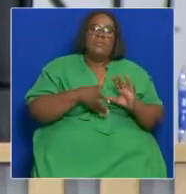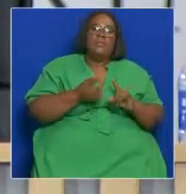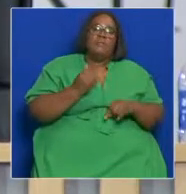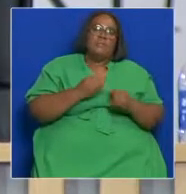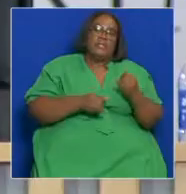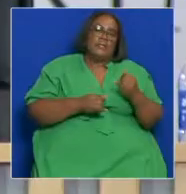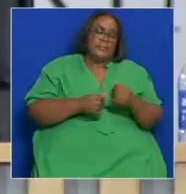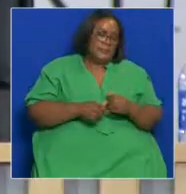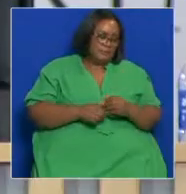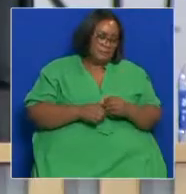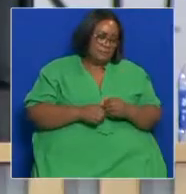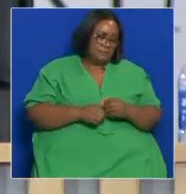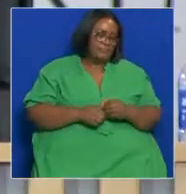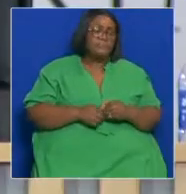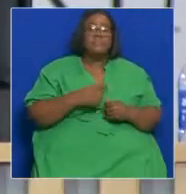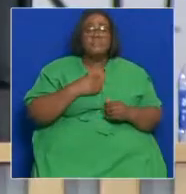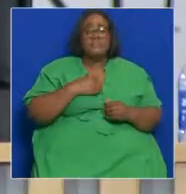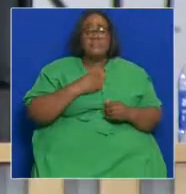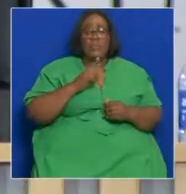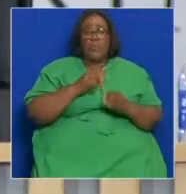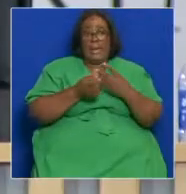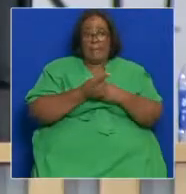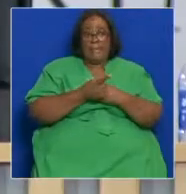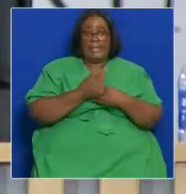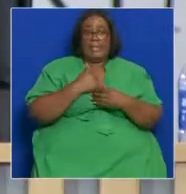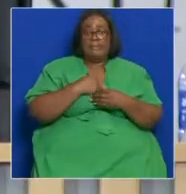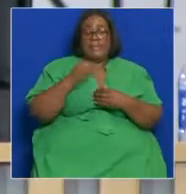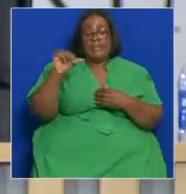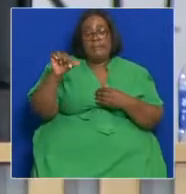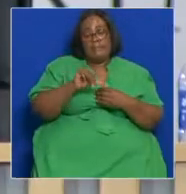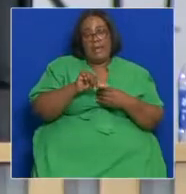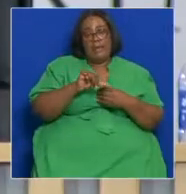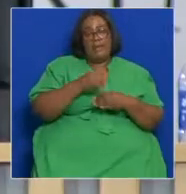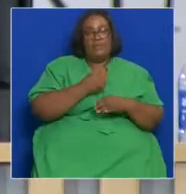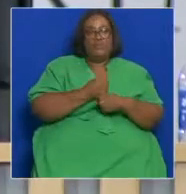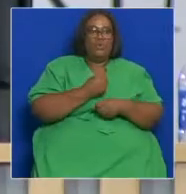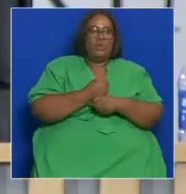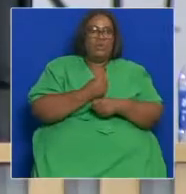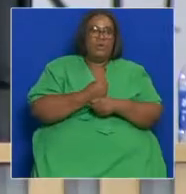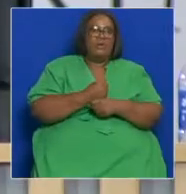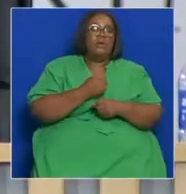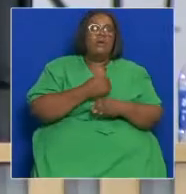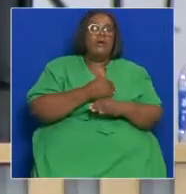came back to work after my unfortunate incident of kidnapping,